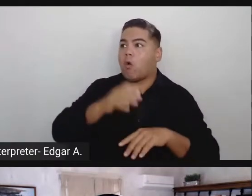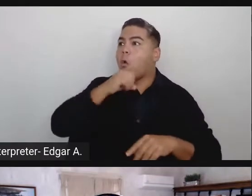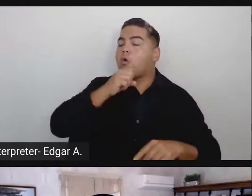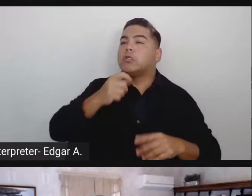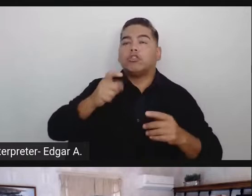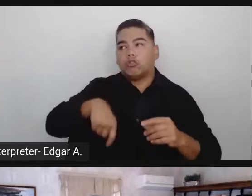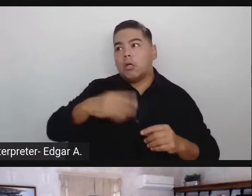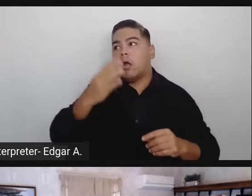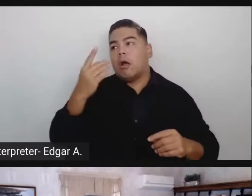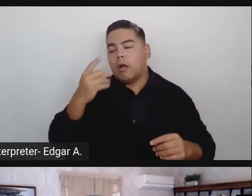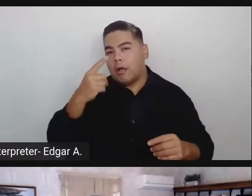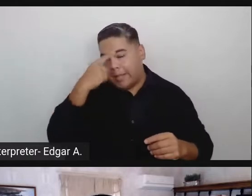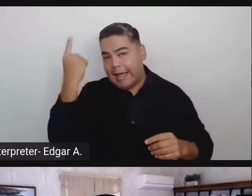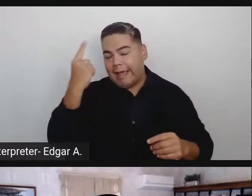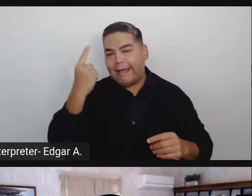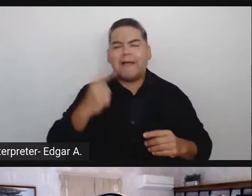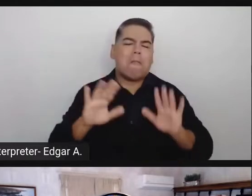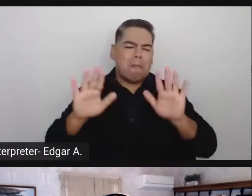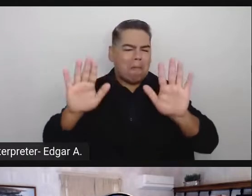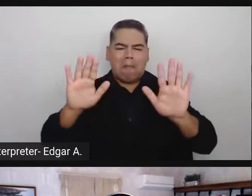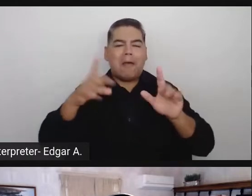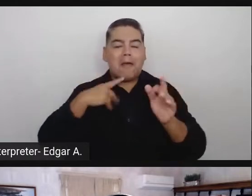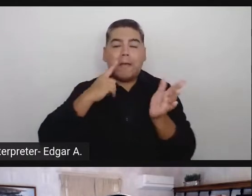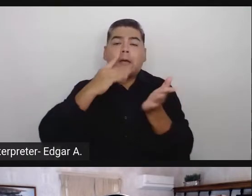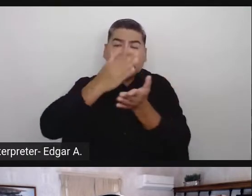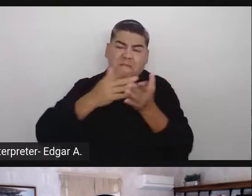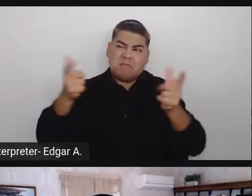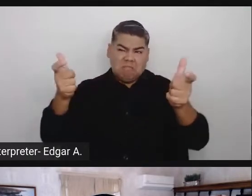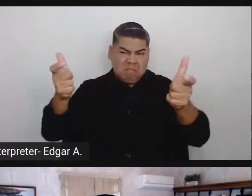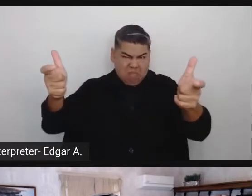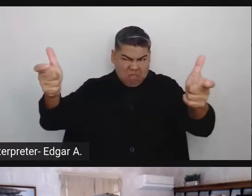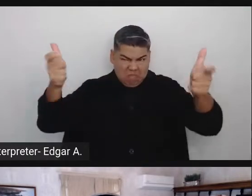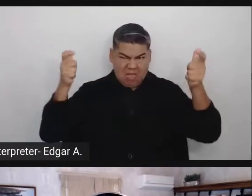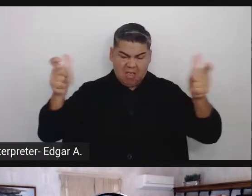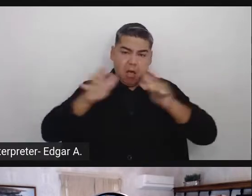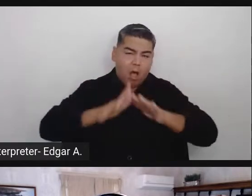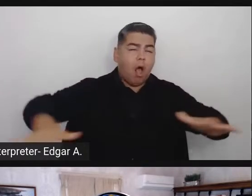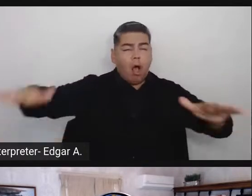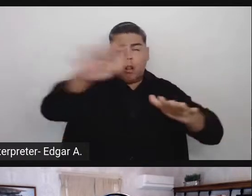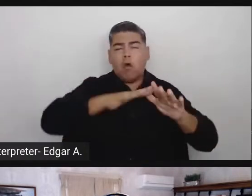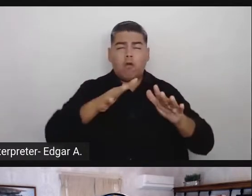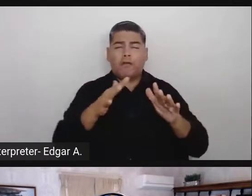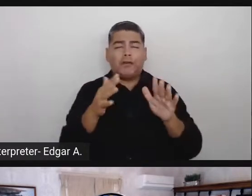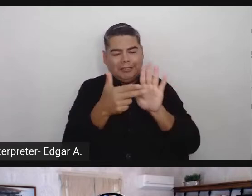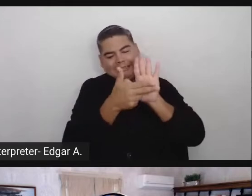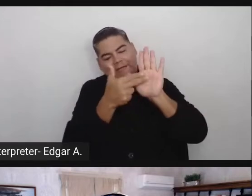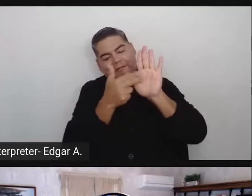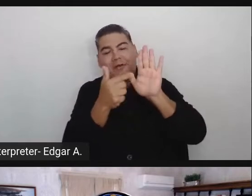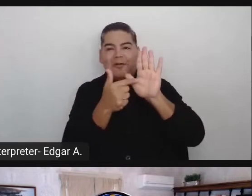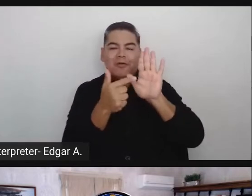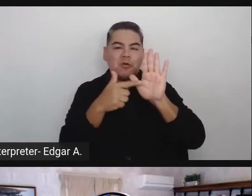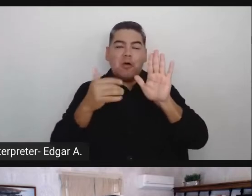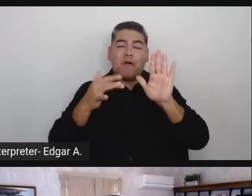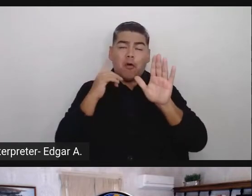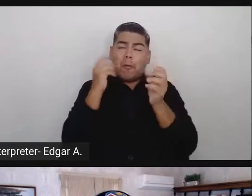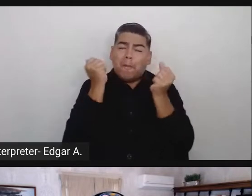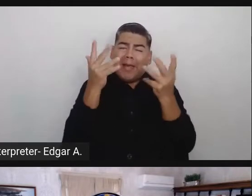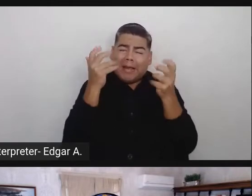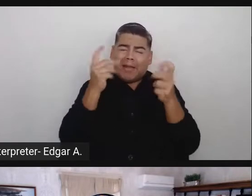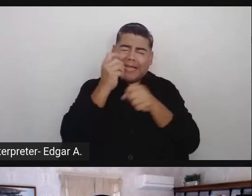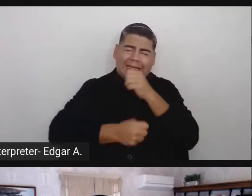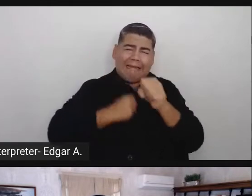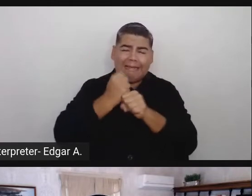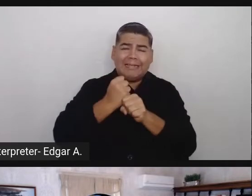And but anyway, there were some like national brands that just they've had this color scheme for decades, and it's just not gonna fit our